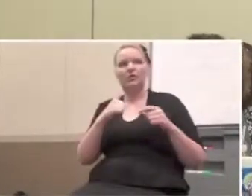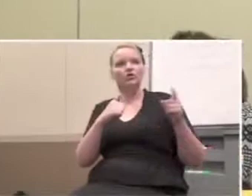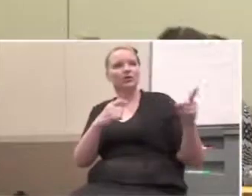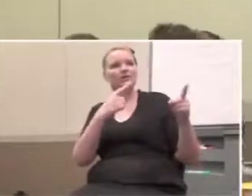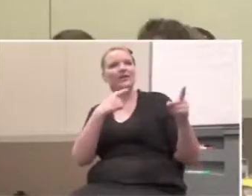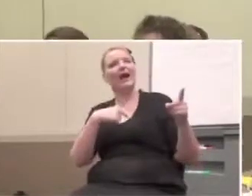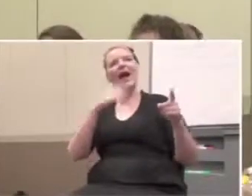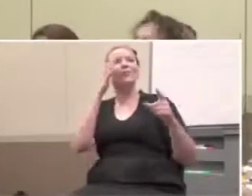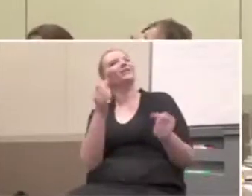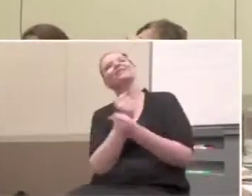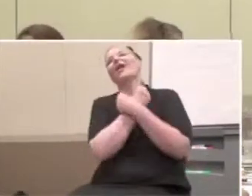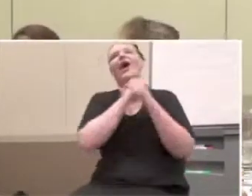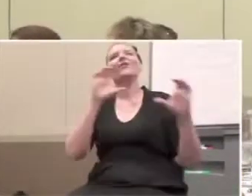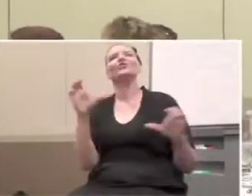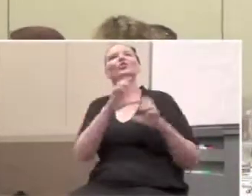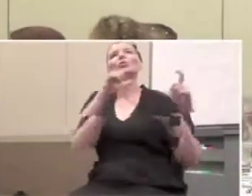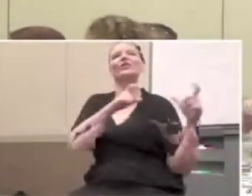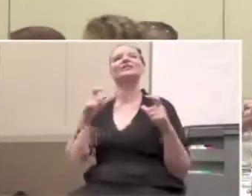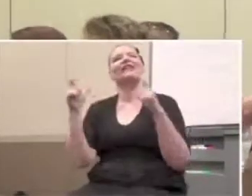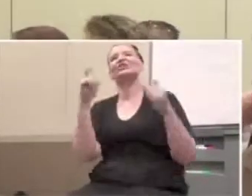dear.